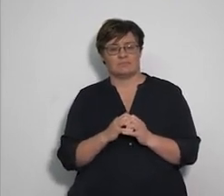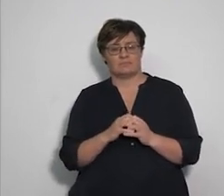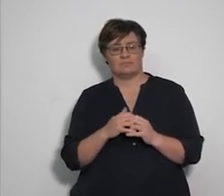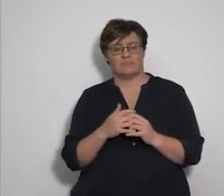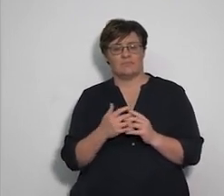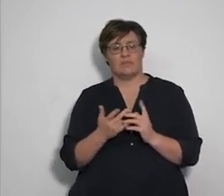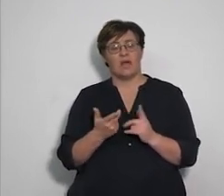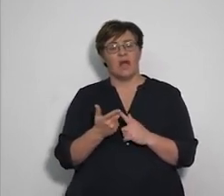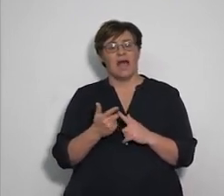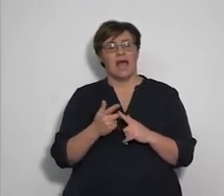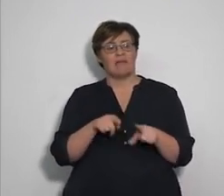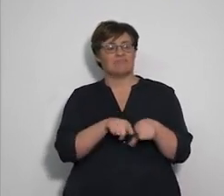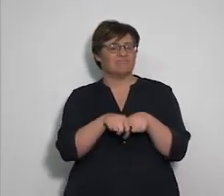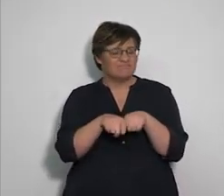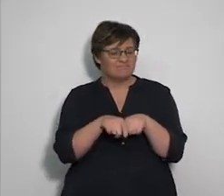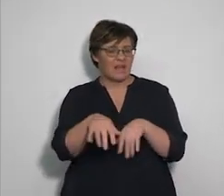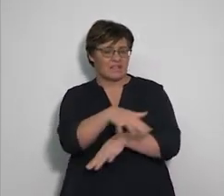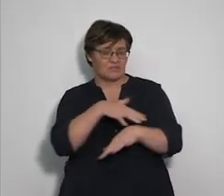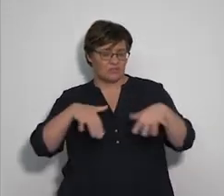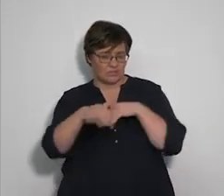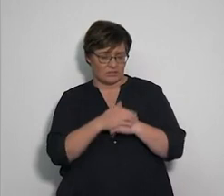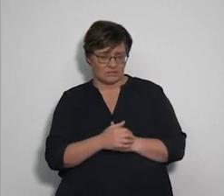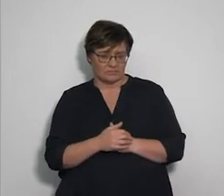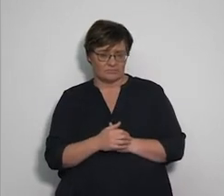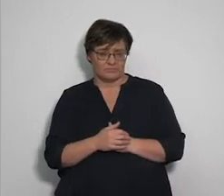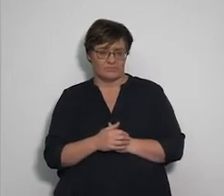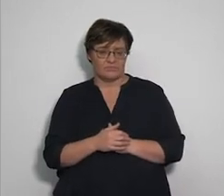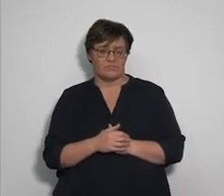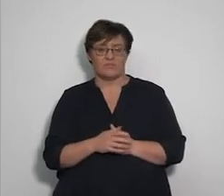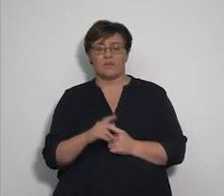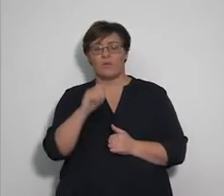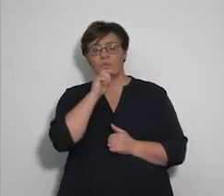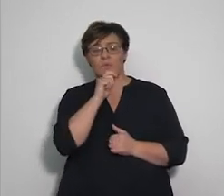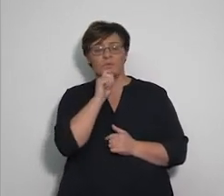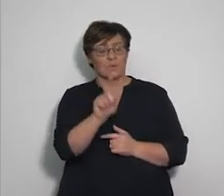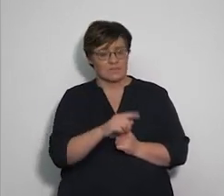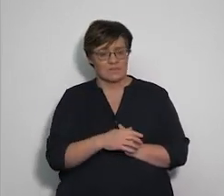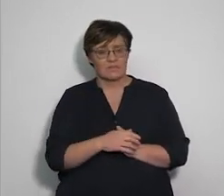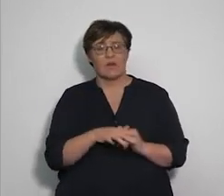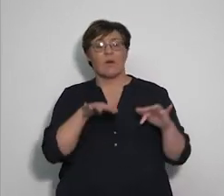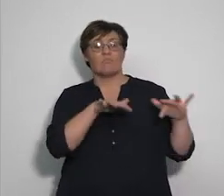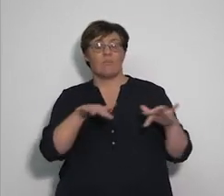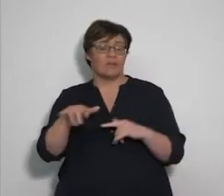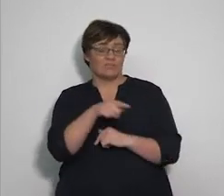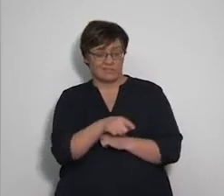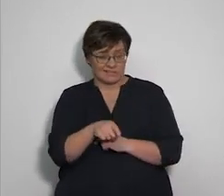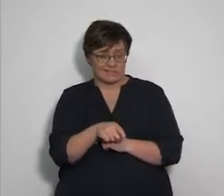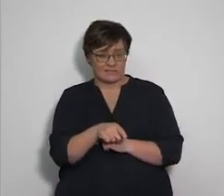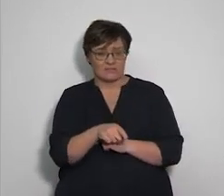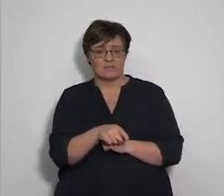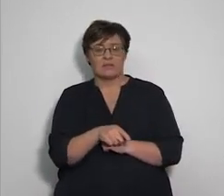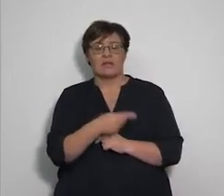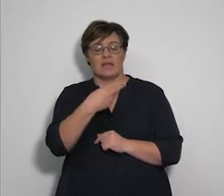an experimental situation for you. We're going to use a